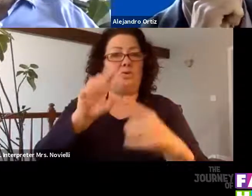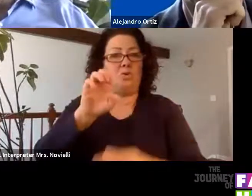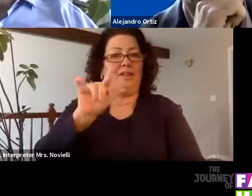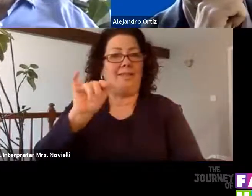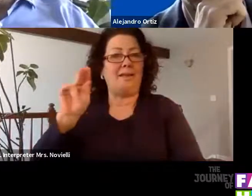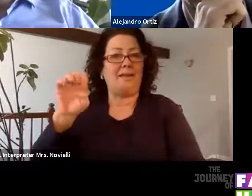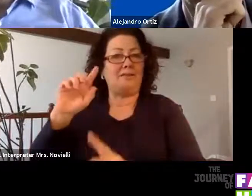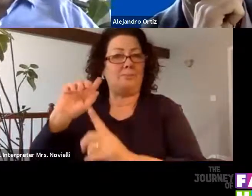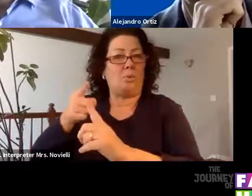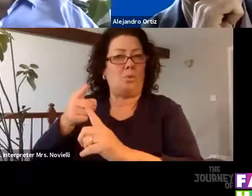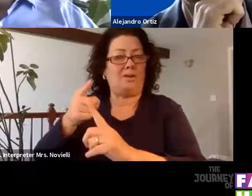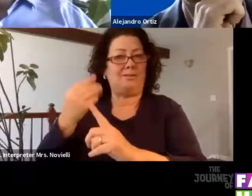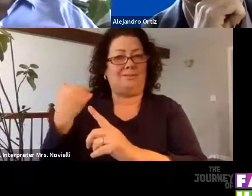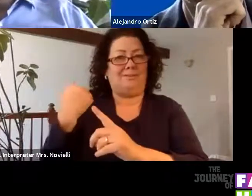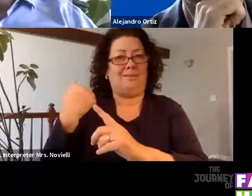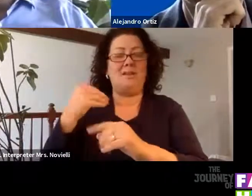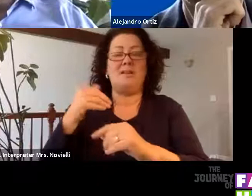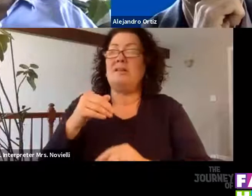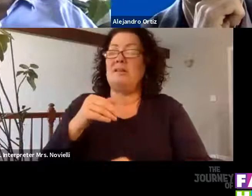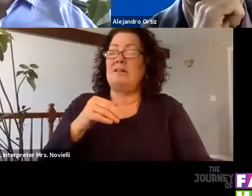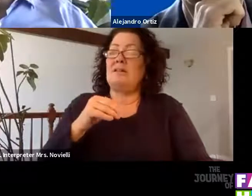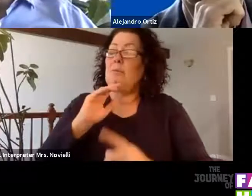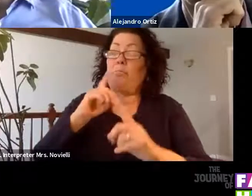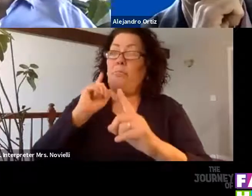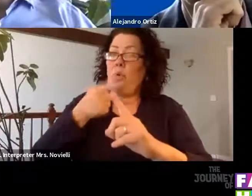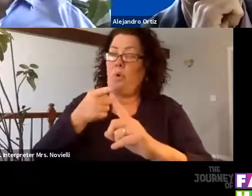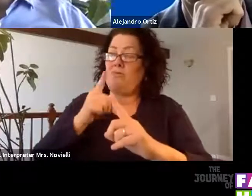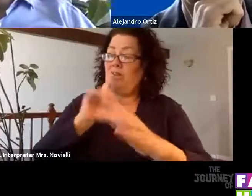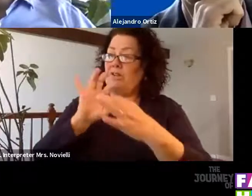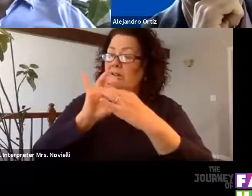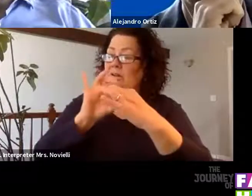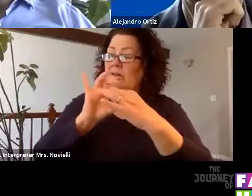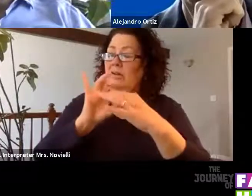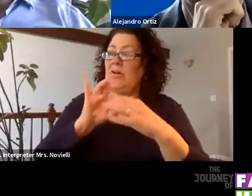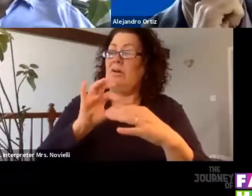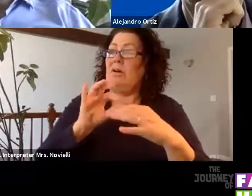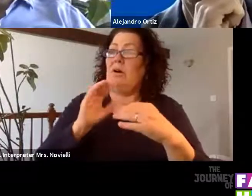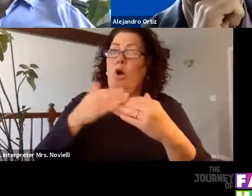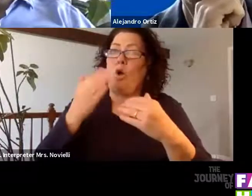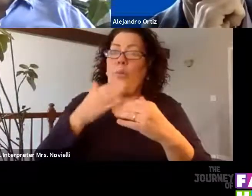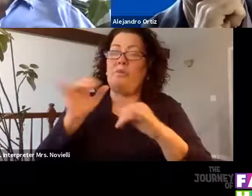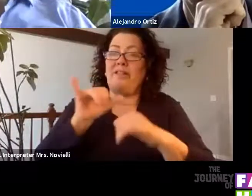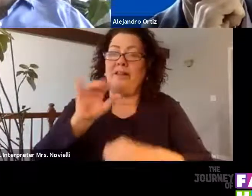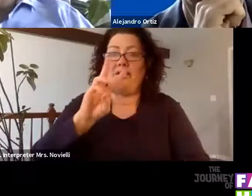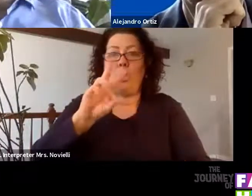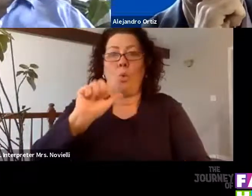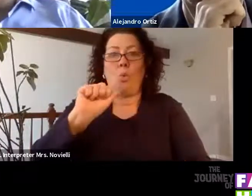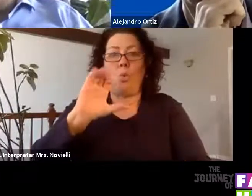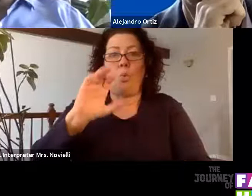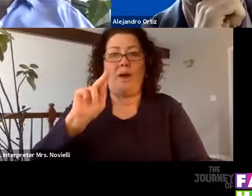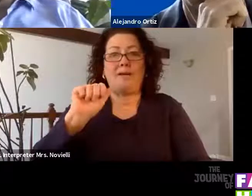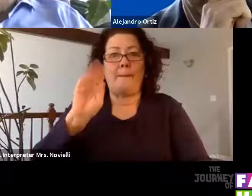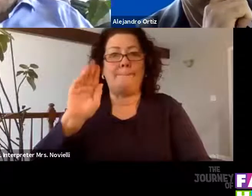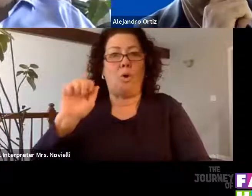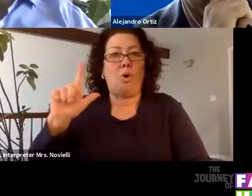Elaine made, and I think, you know, it really speaks to this kind of issue of kind of, you know, almost like whack-a-mole. I think that you often feel like you're